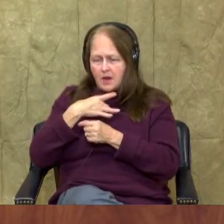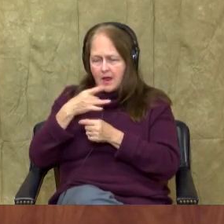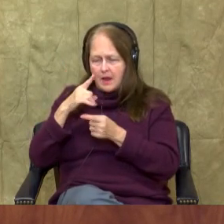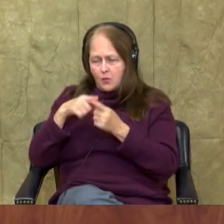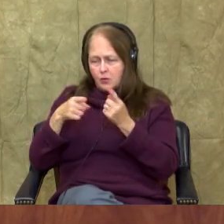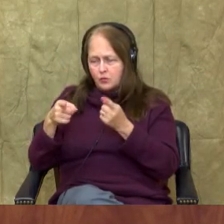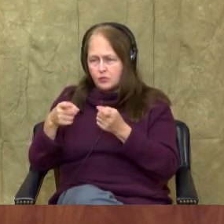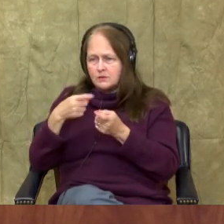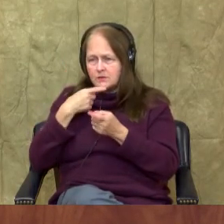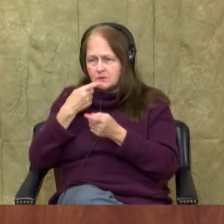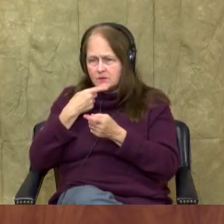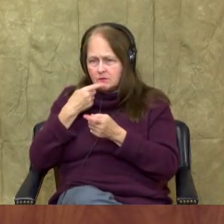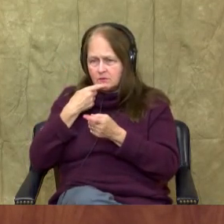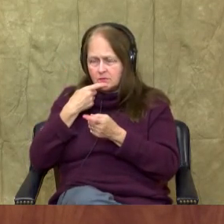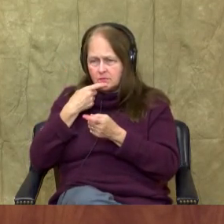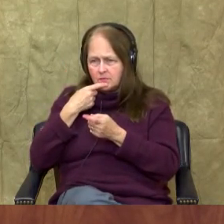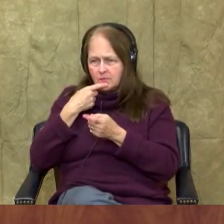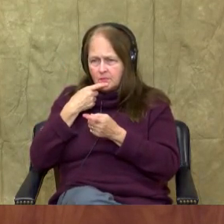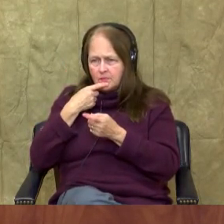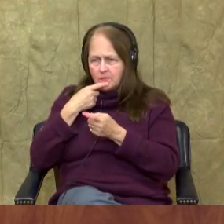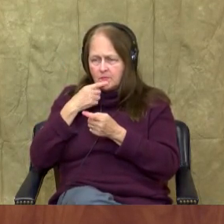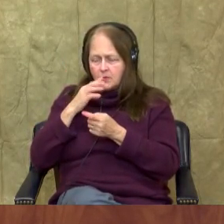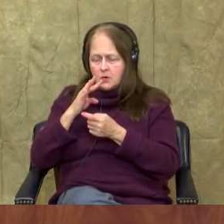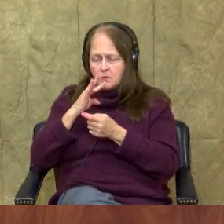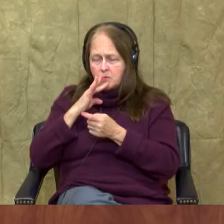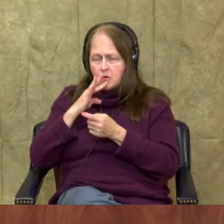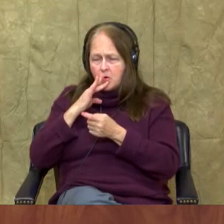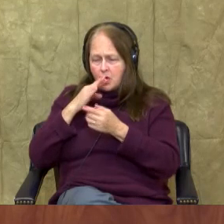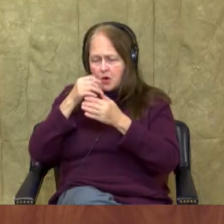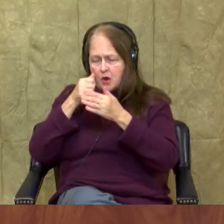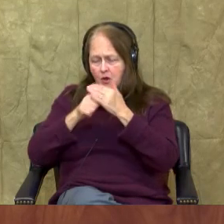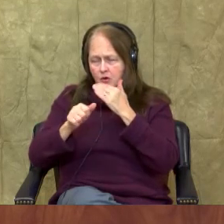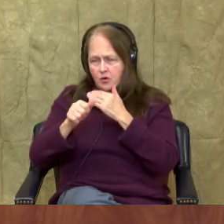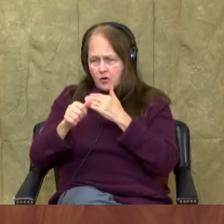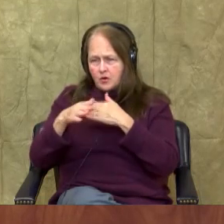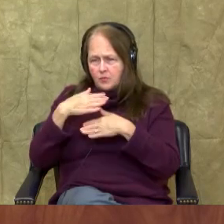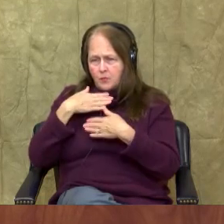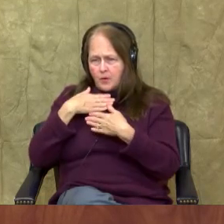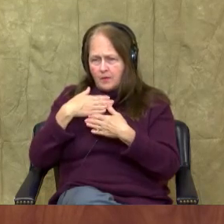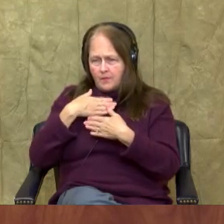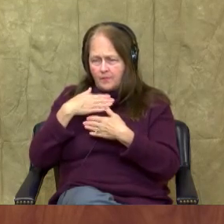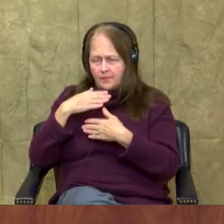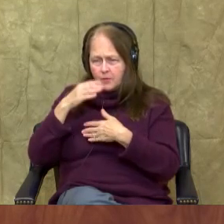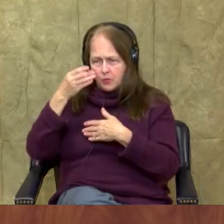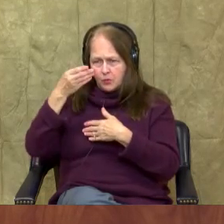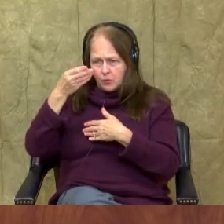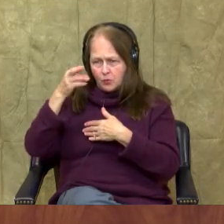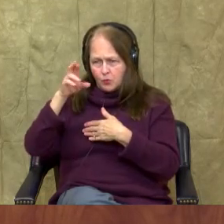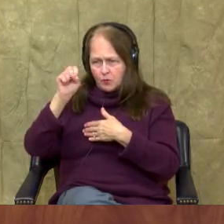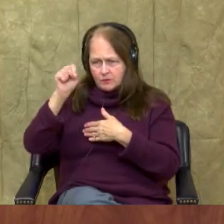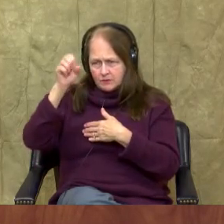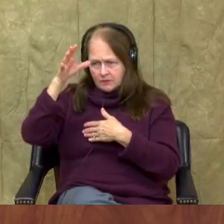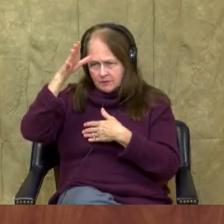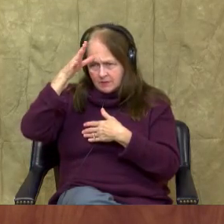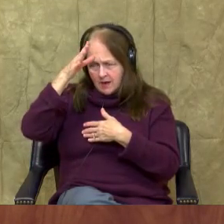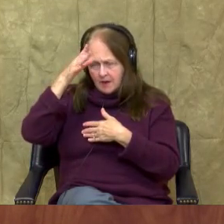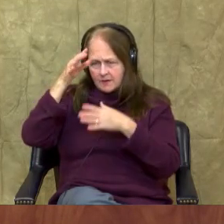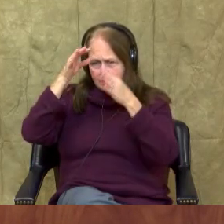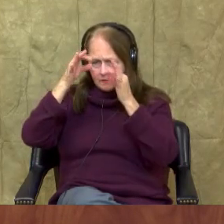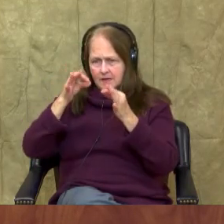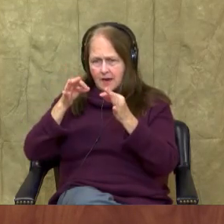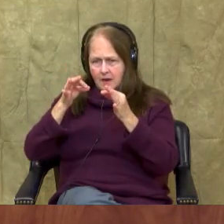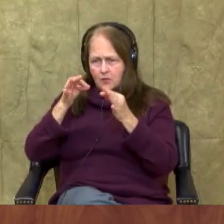that could be true because it does talk about mumbling under his breath. C, that Chris's dad is deciding what to